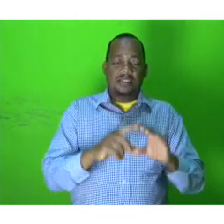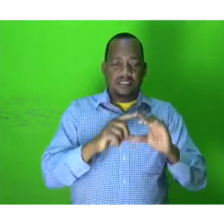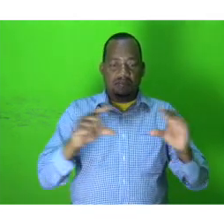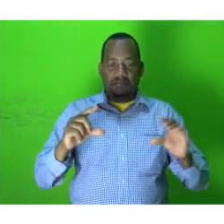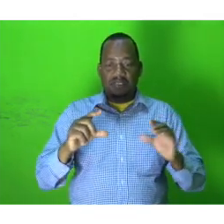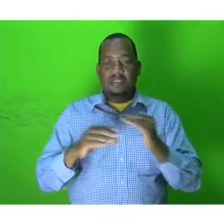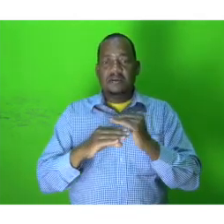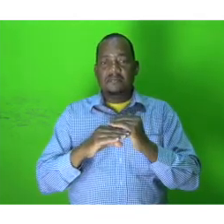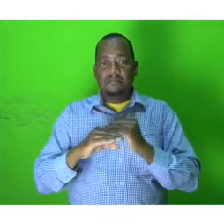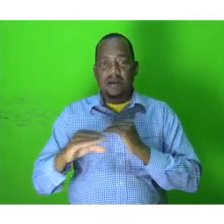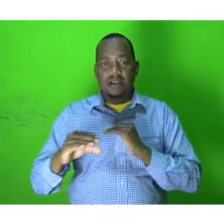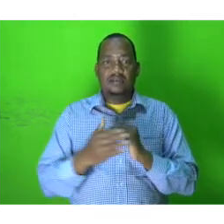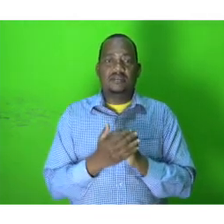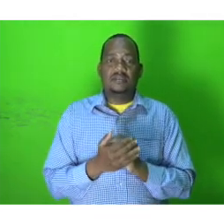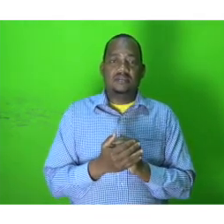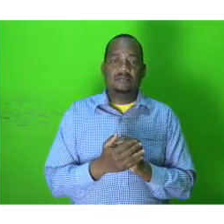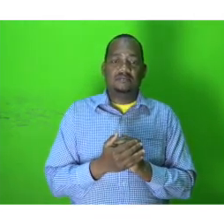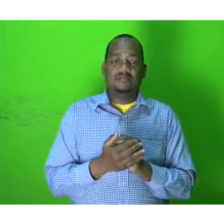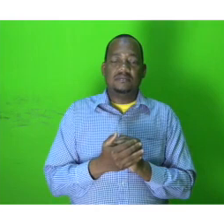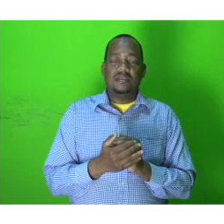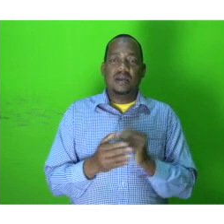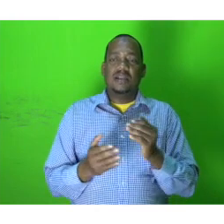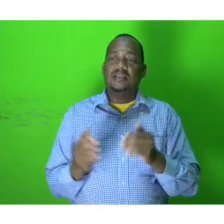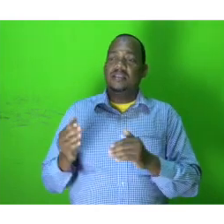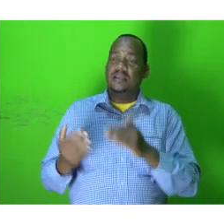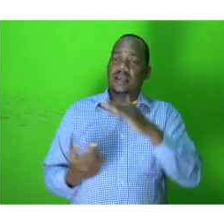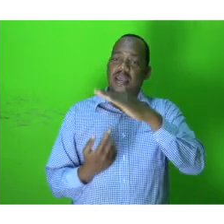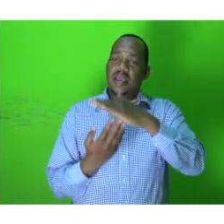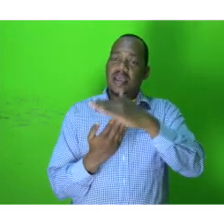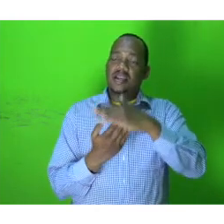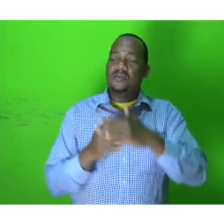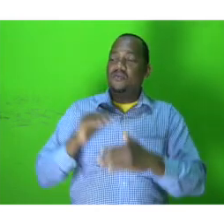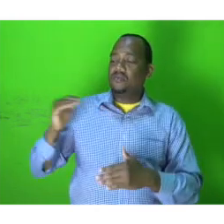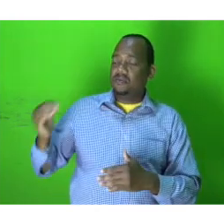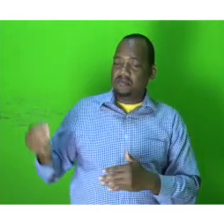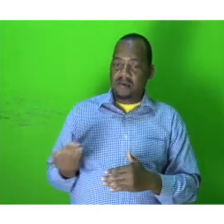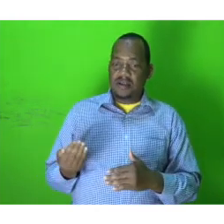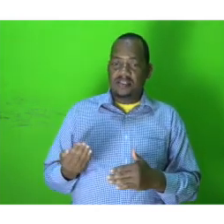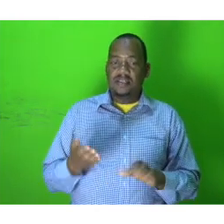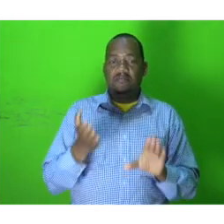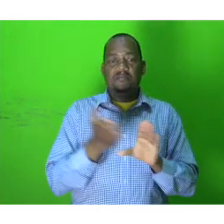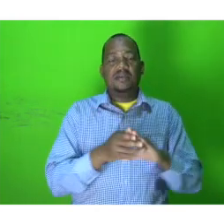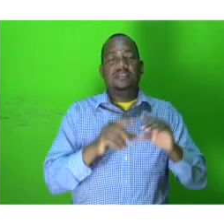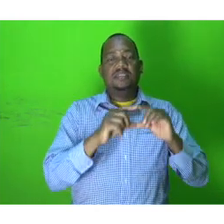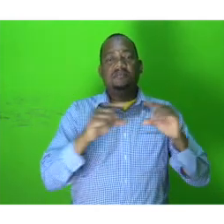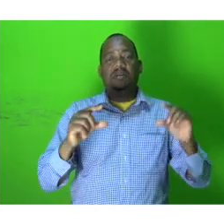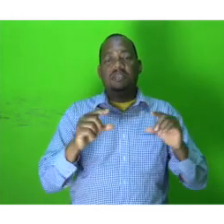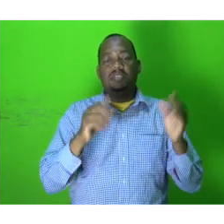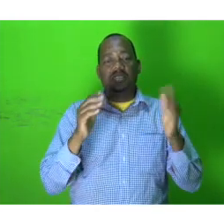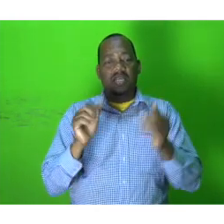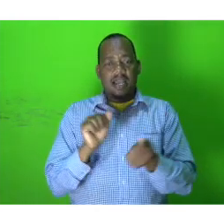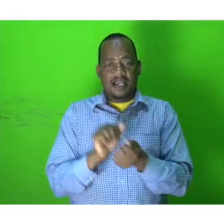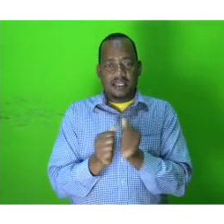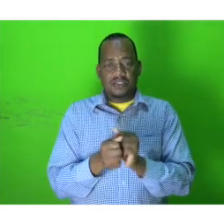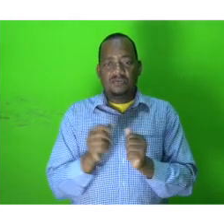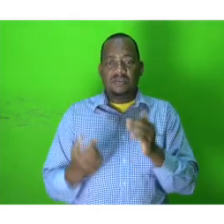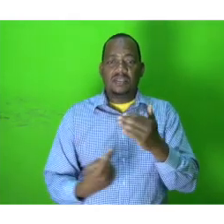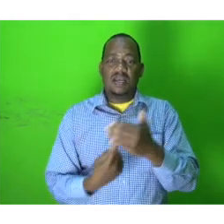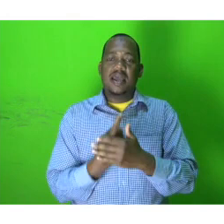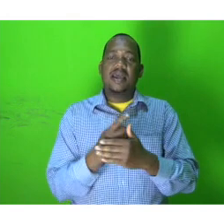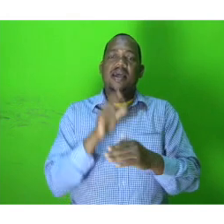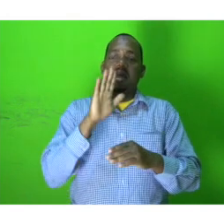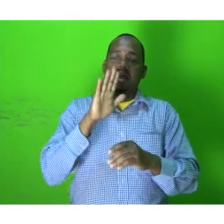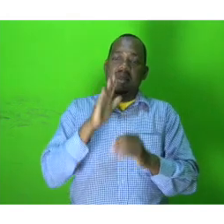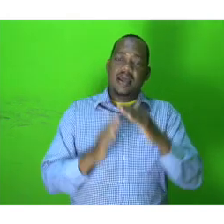bank statement balance. It is prepared at the end of the month. Because the bank statement, it is issued at the end of the